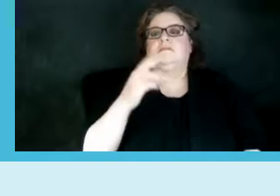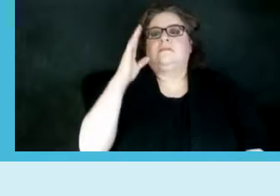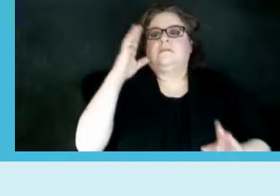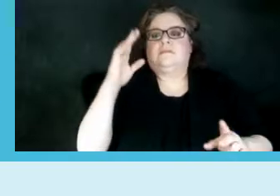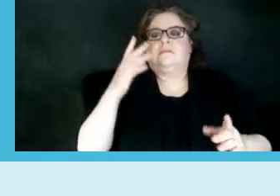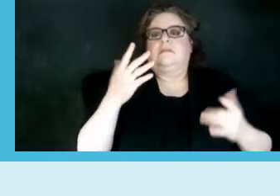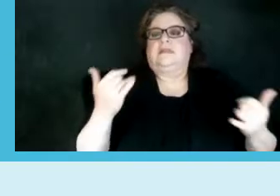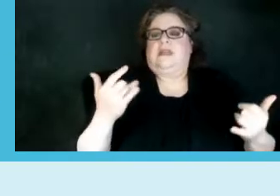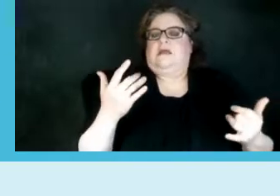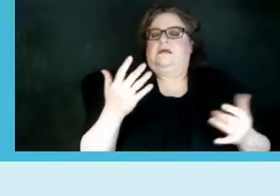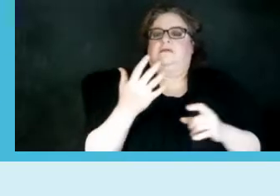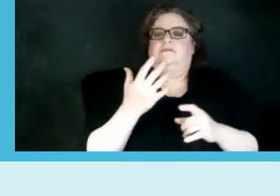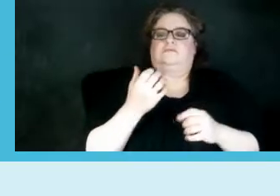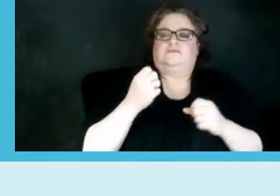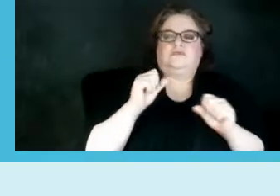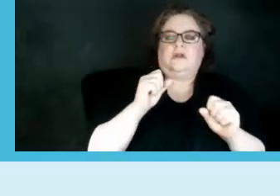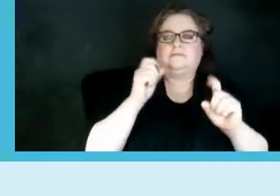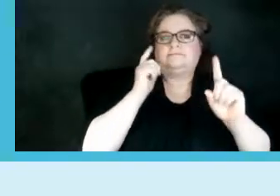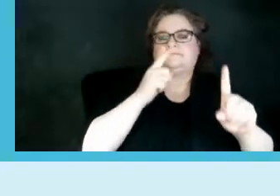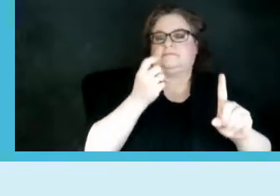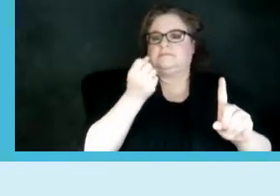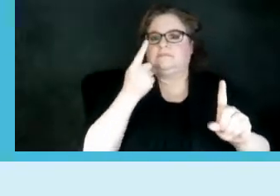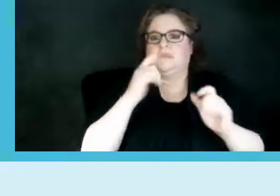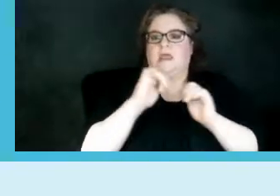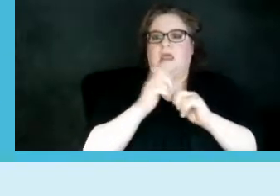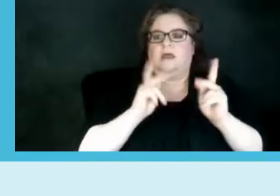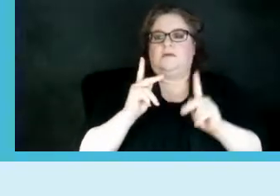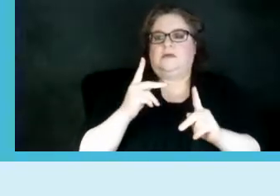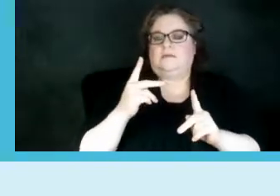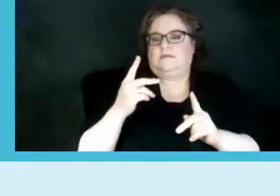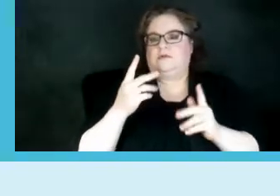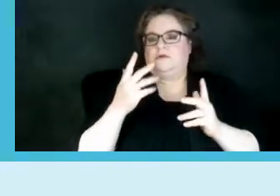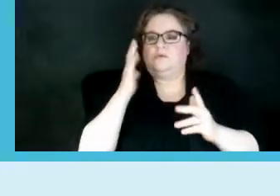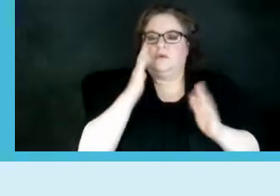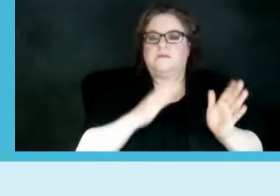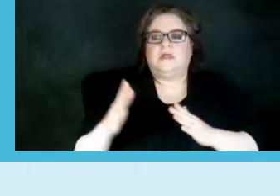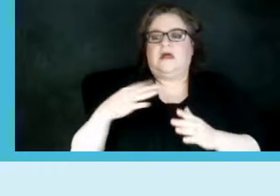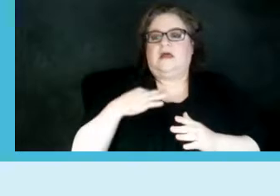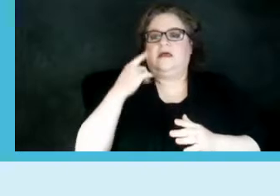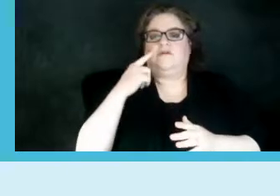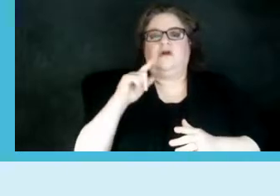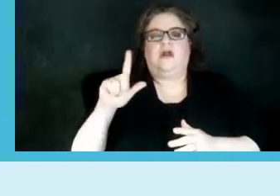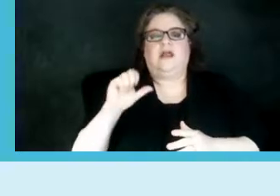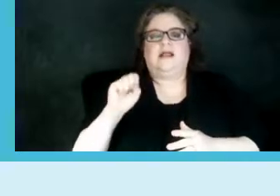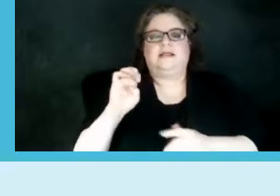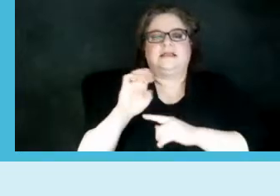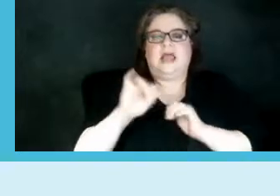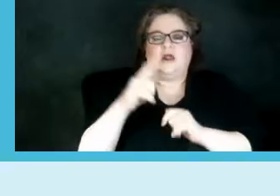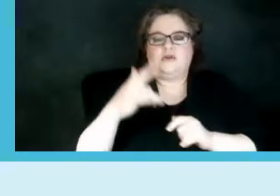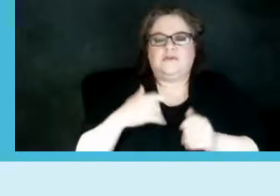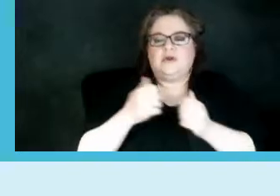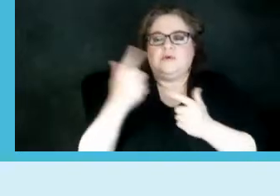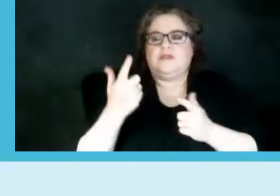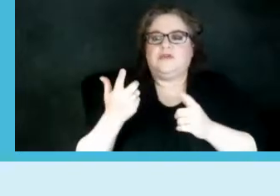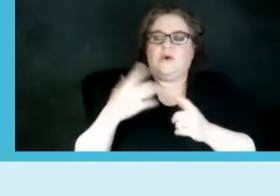people are feeling about applying for their LSC. I want you to describe how you feel about your application